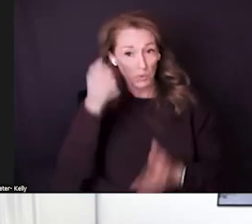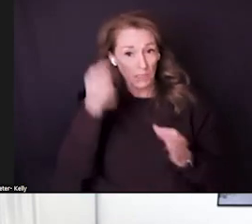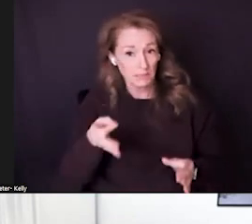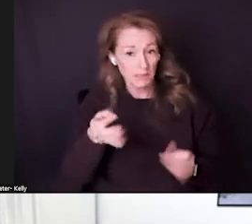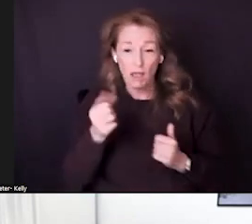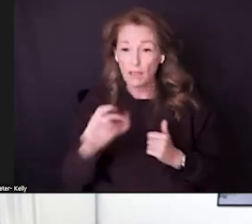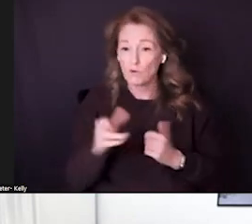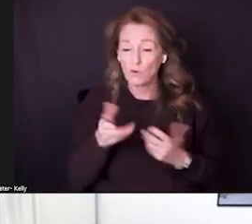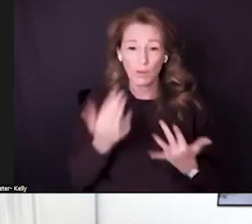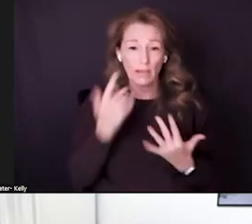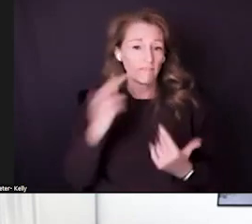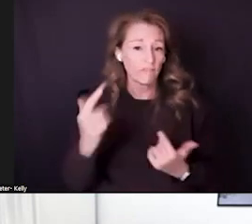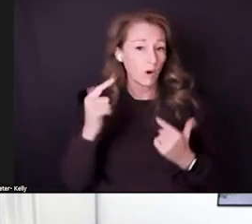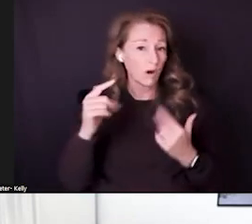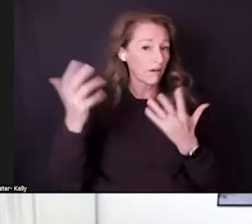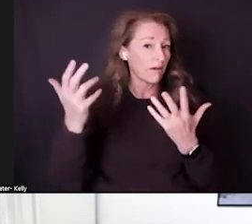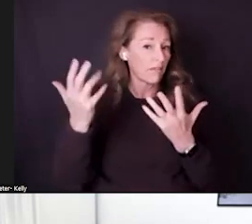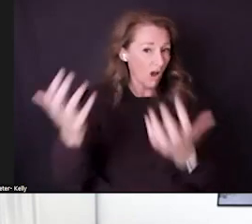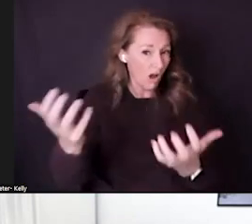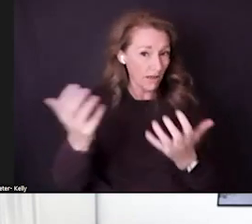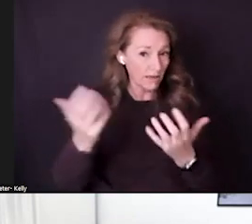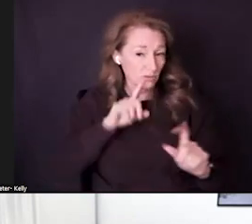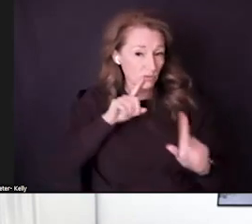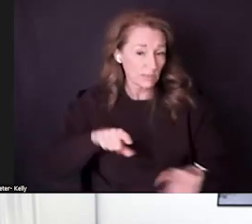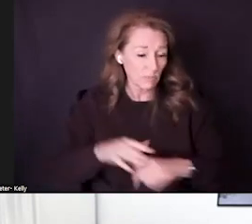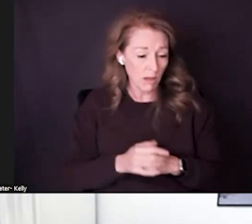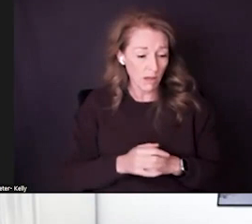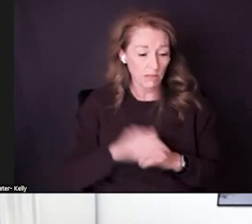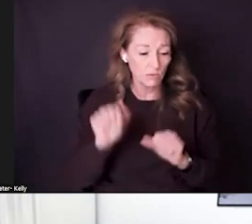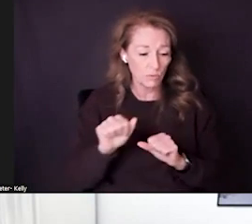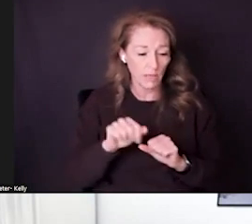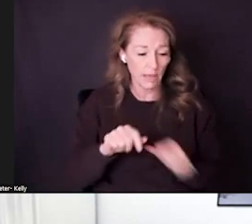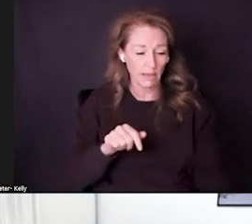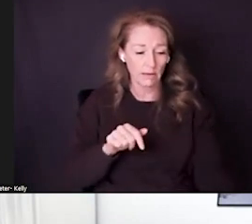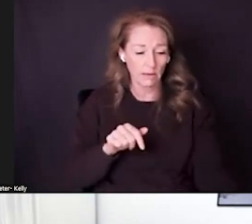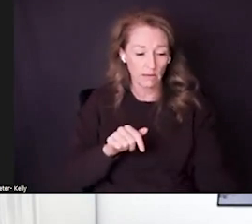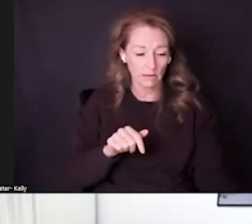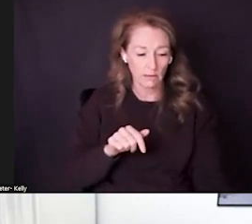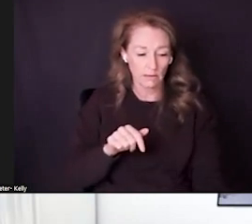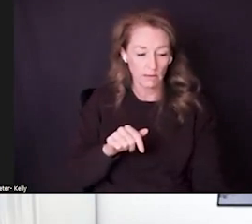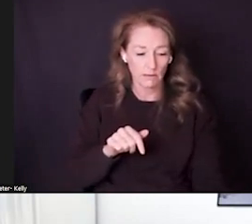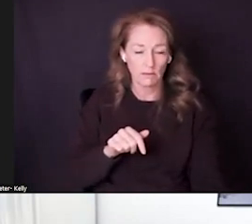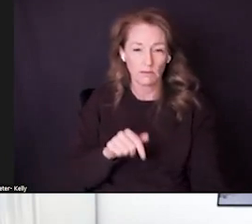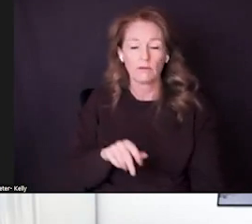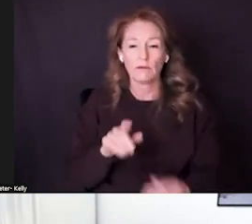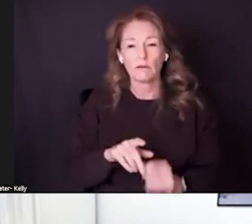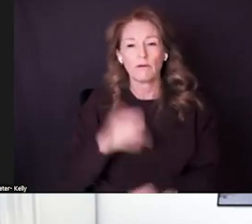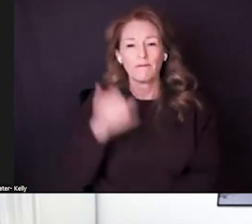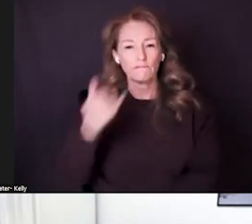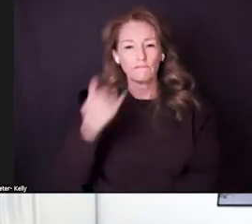like to go. If you want to phone a friend, if you have someone who's online here that you'd like to help out, which way would you like to go with